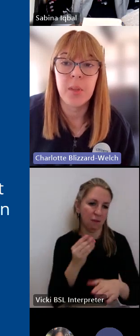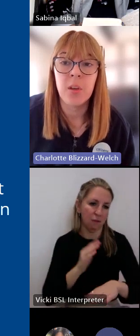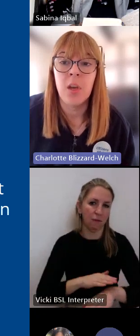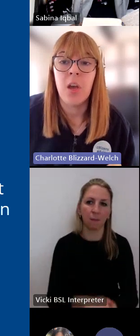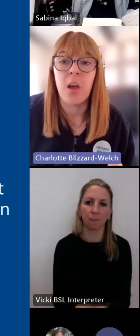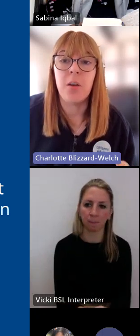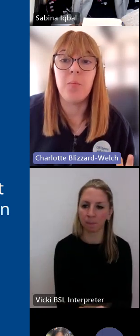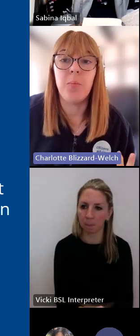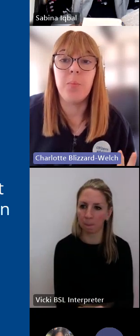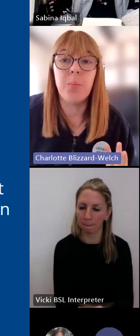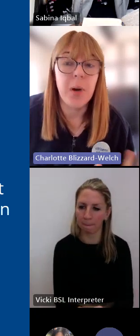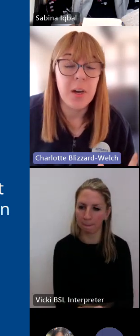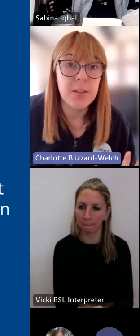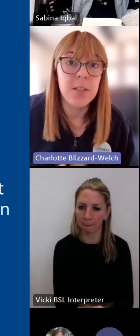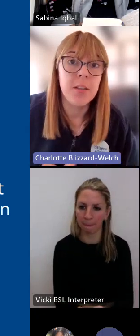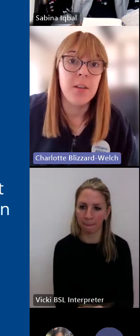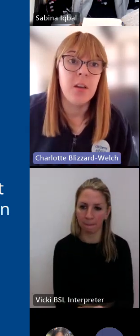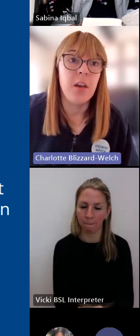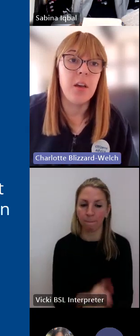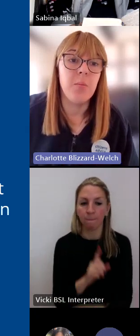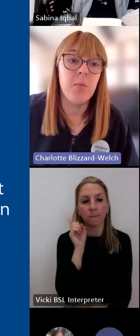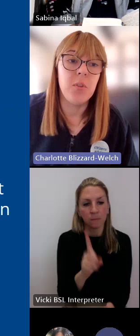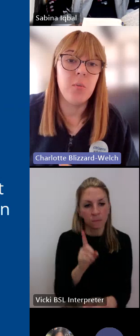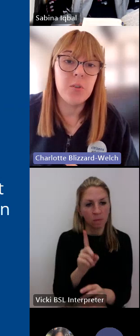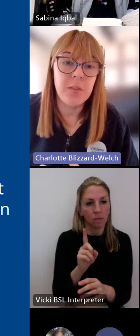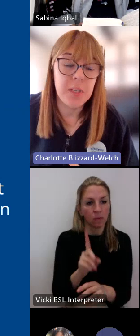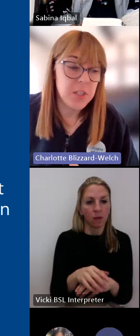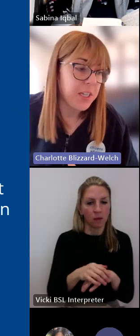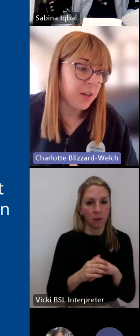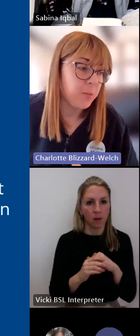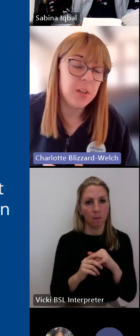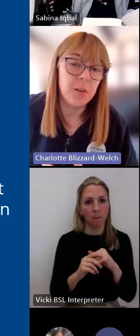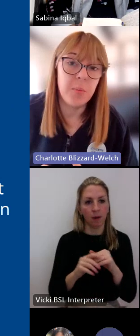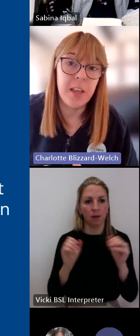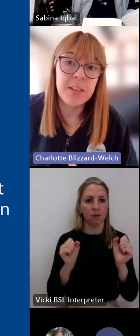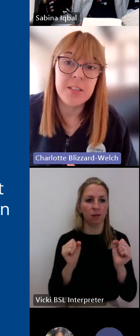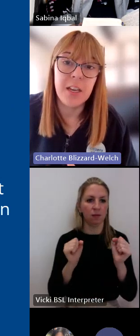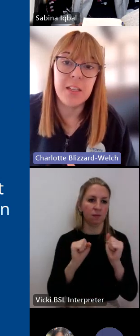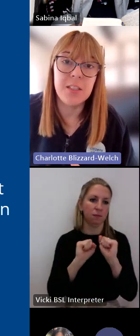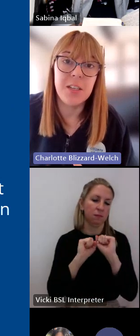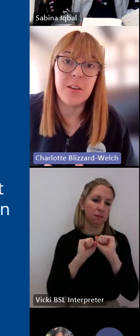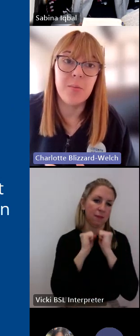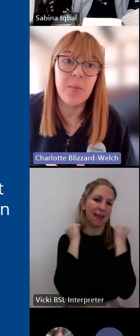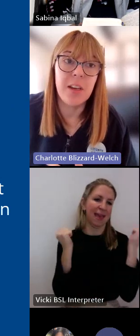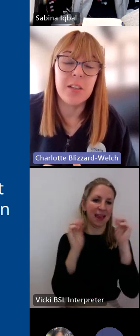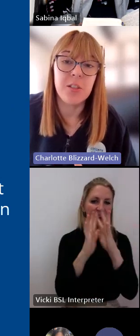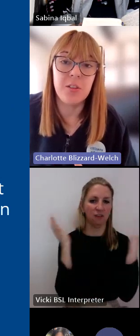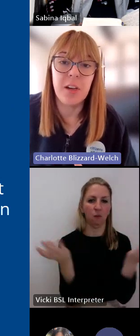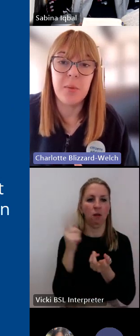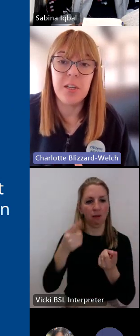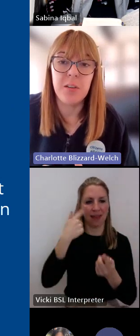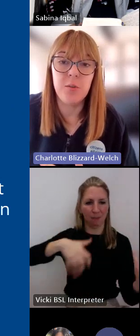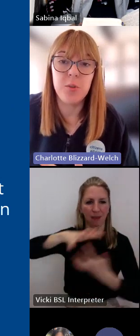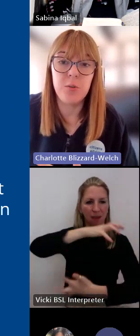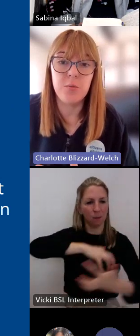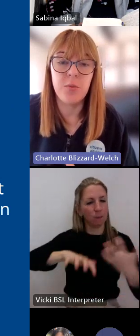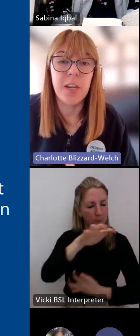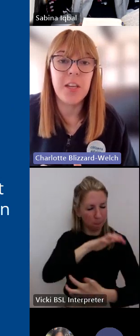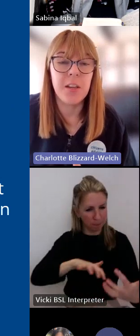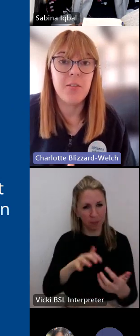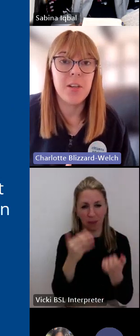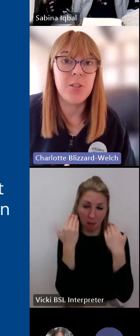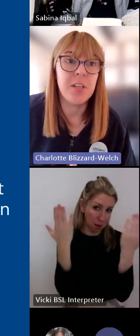on. But the world of energy can be complex, and I don't know how many of you